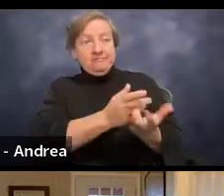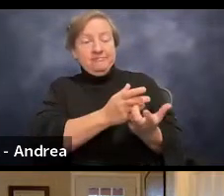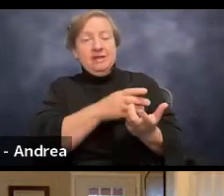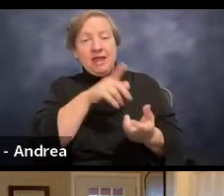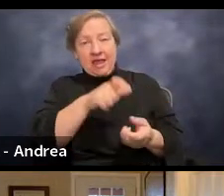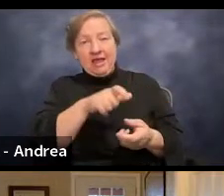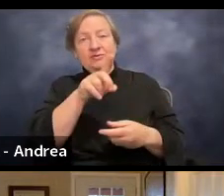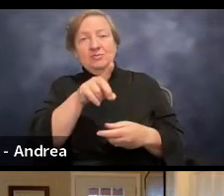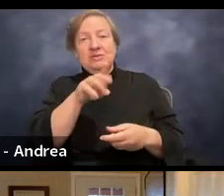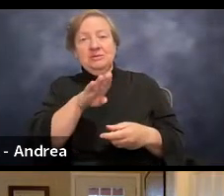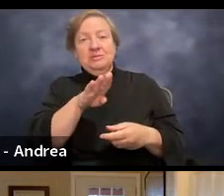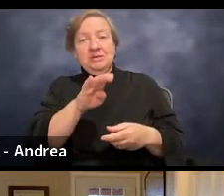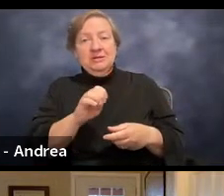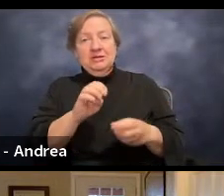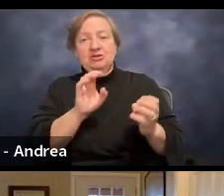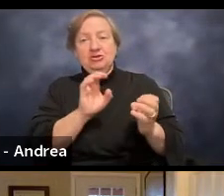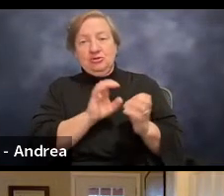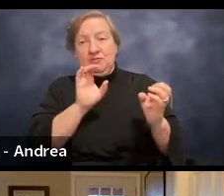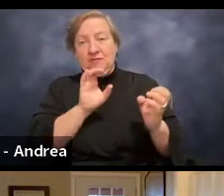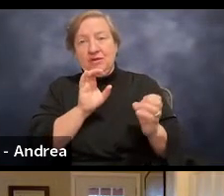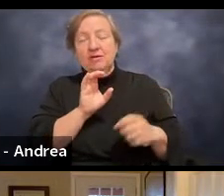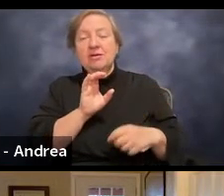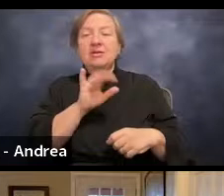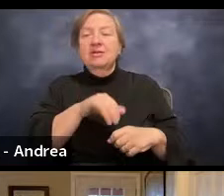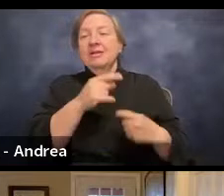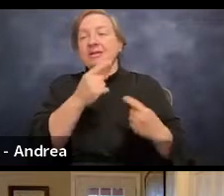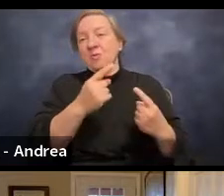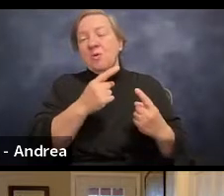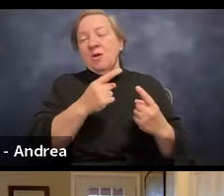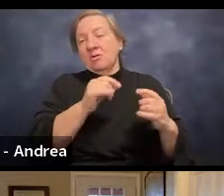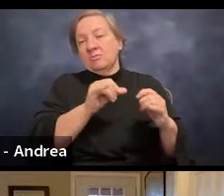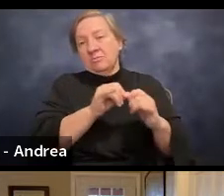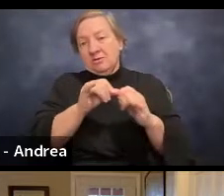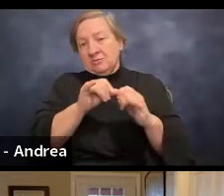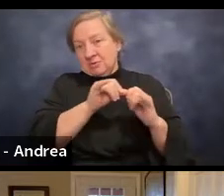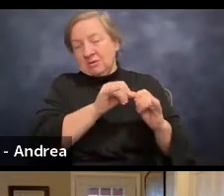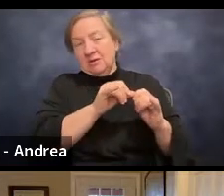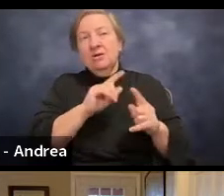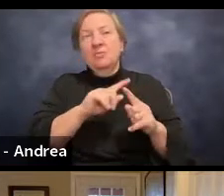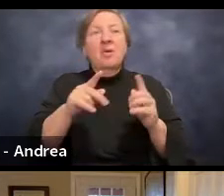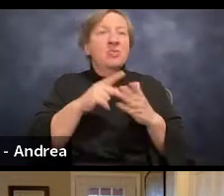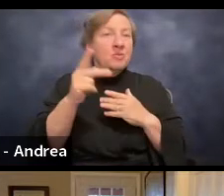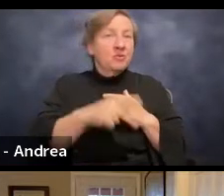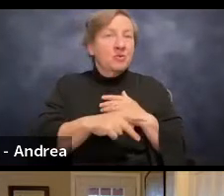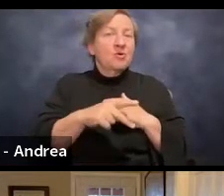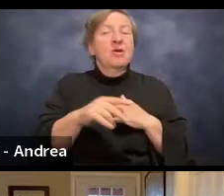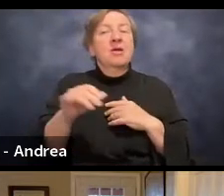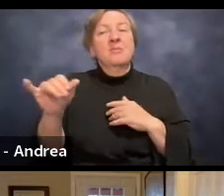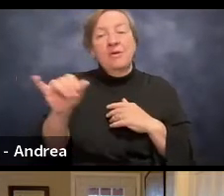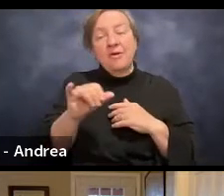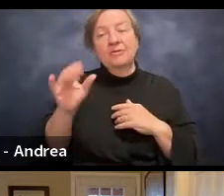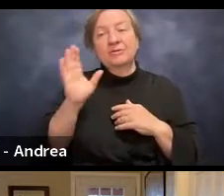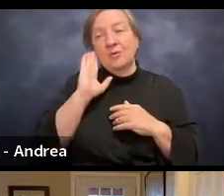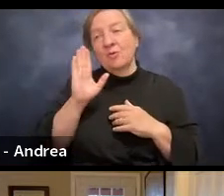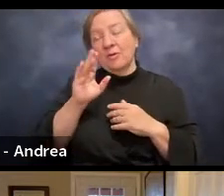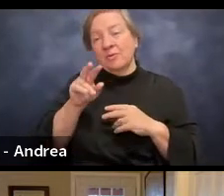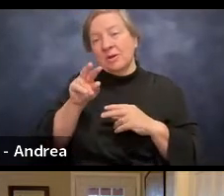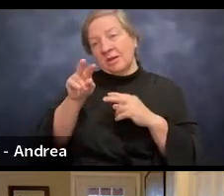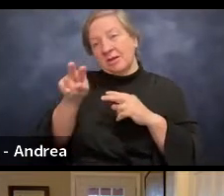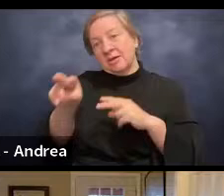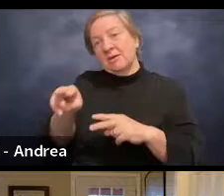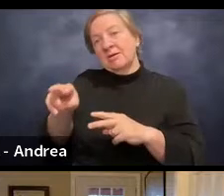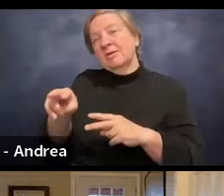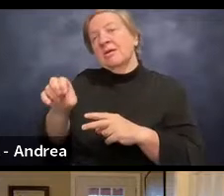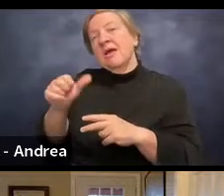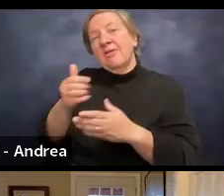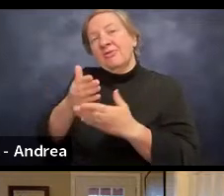certified. So that will be one metric, but the program, as indicated earlier, will also be tracking things